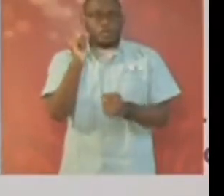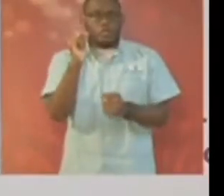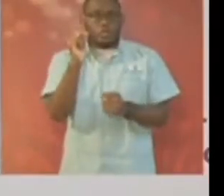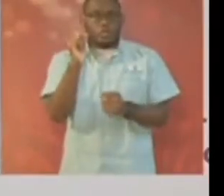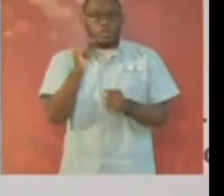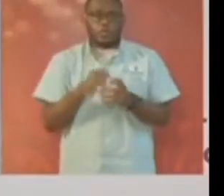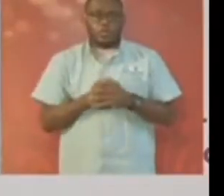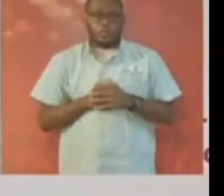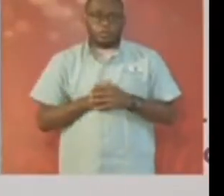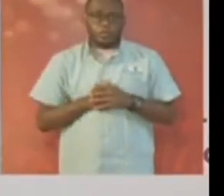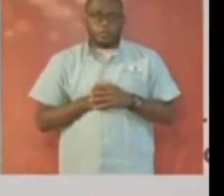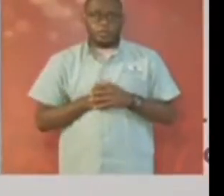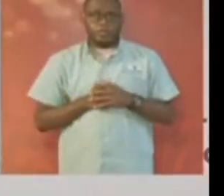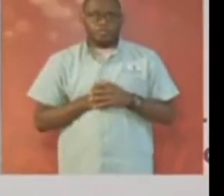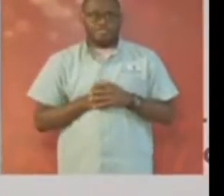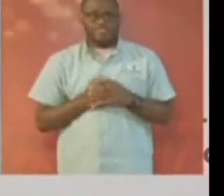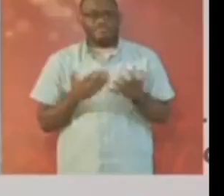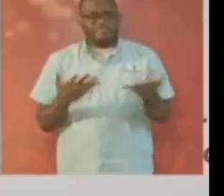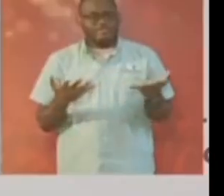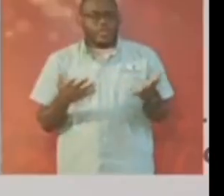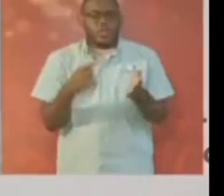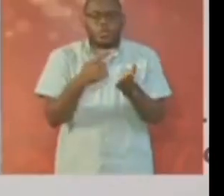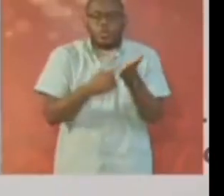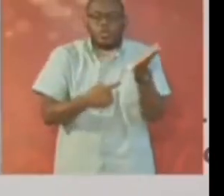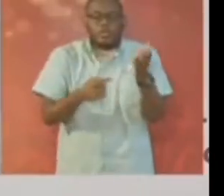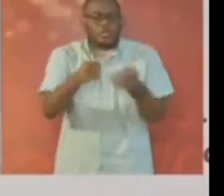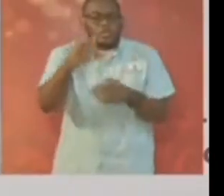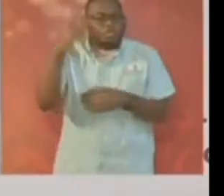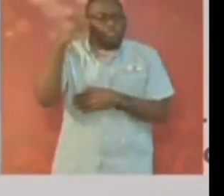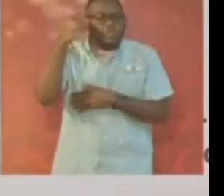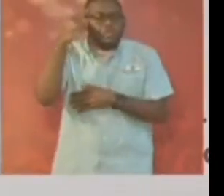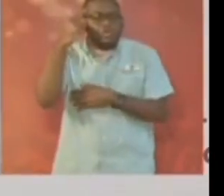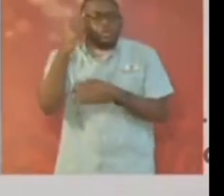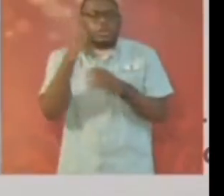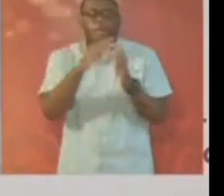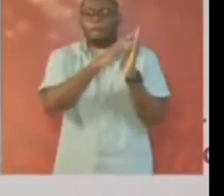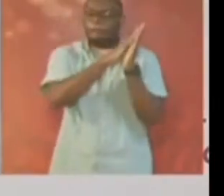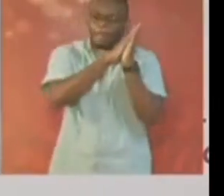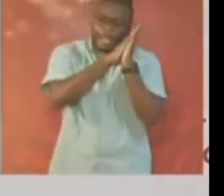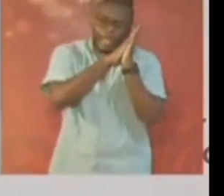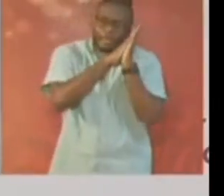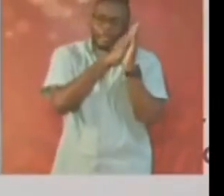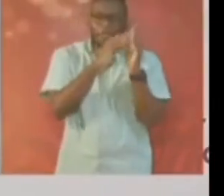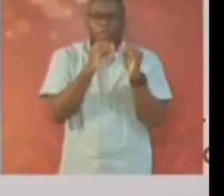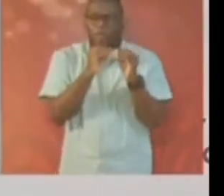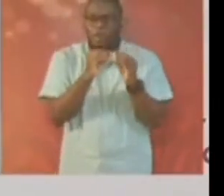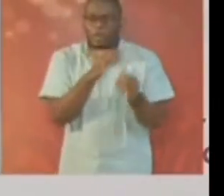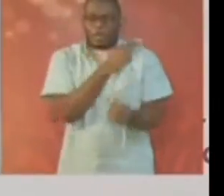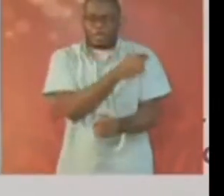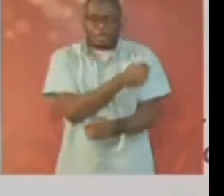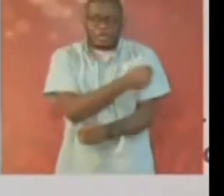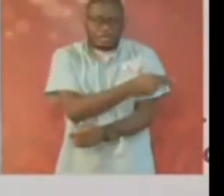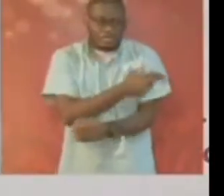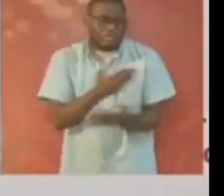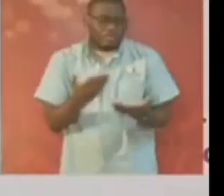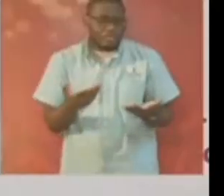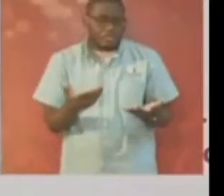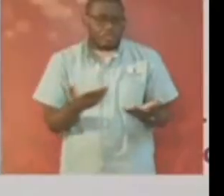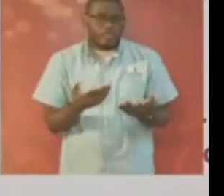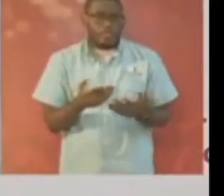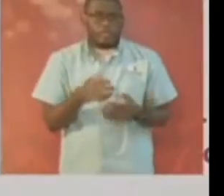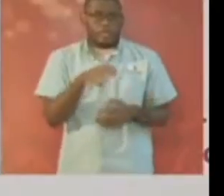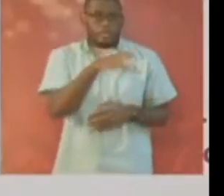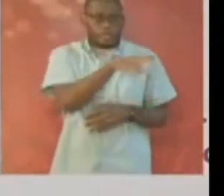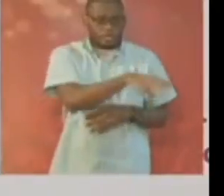limiting factors would be considered hospital beds. That is the hospital beds that are spread across